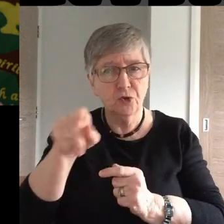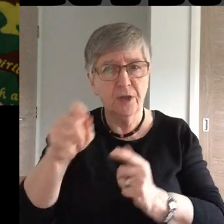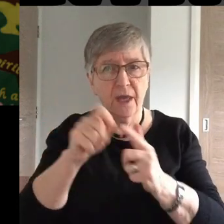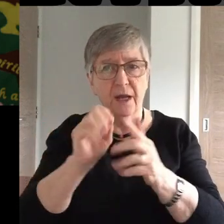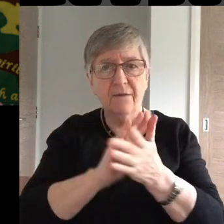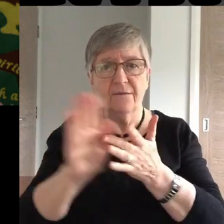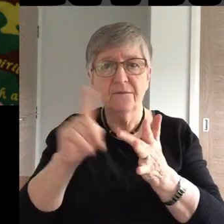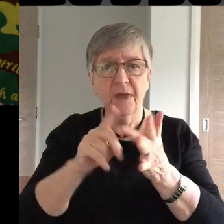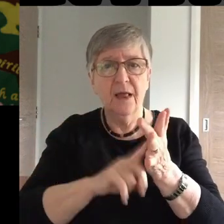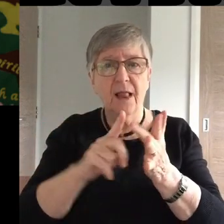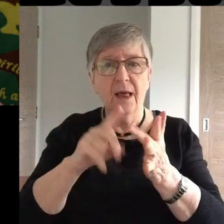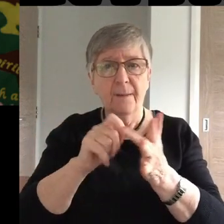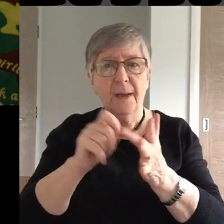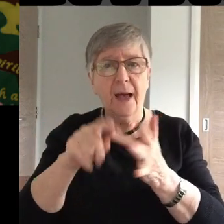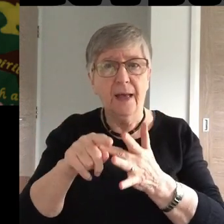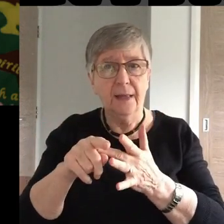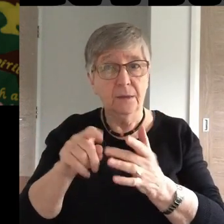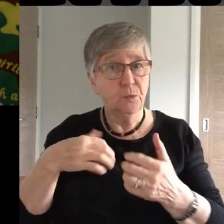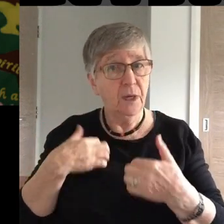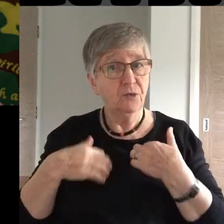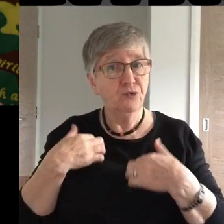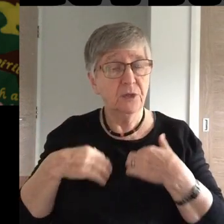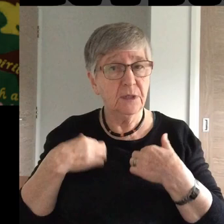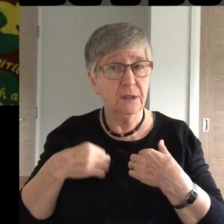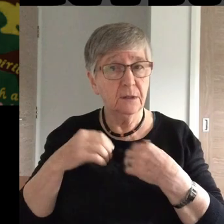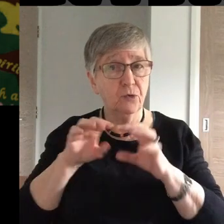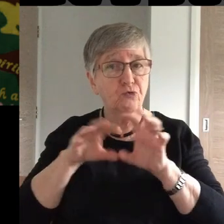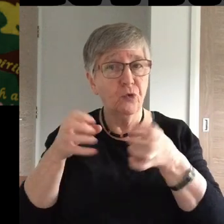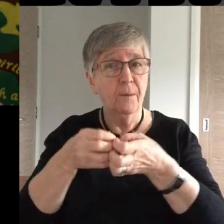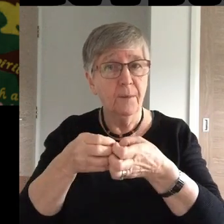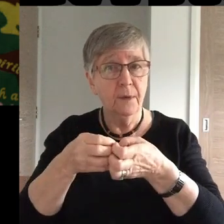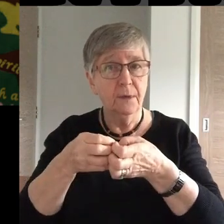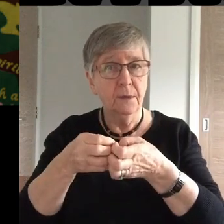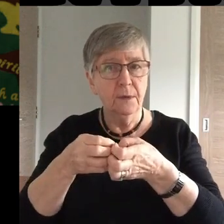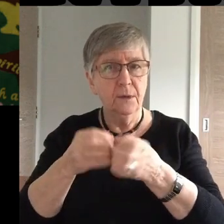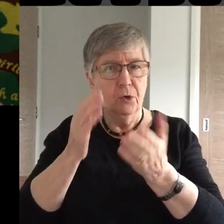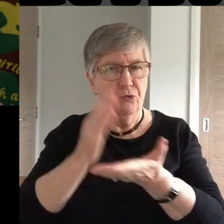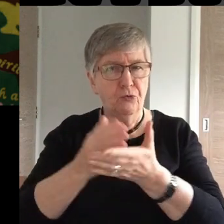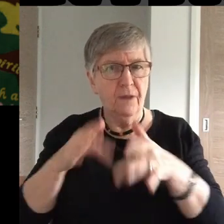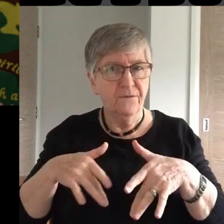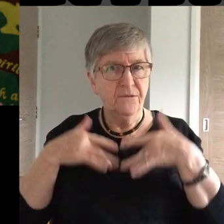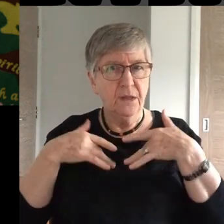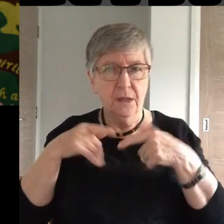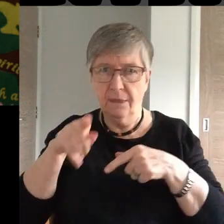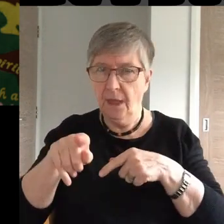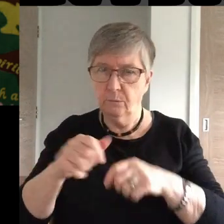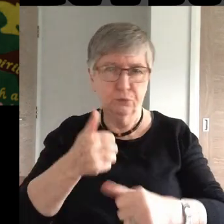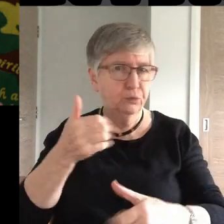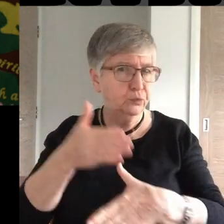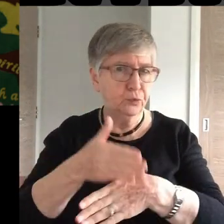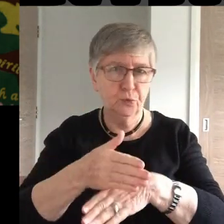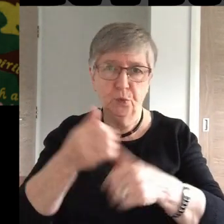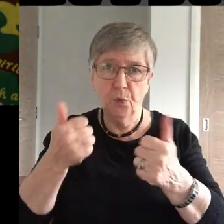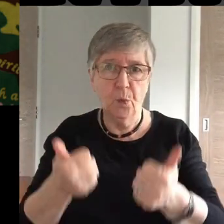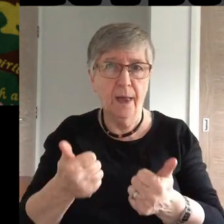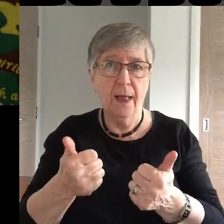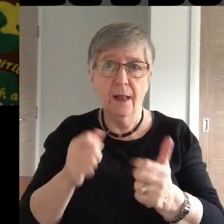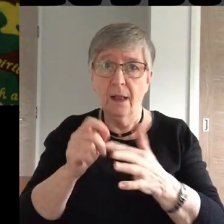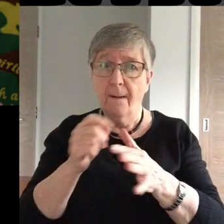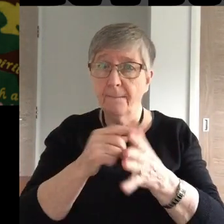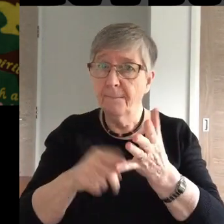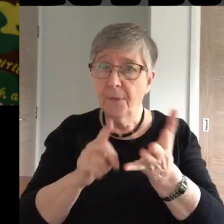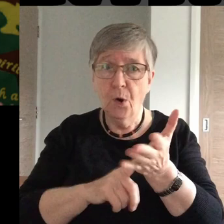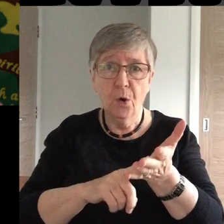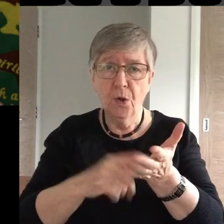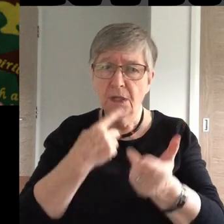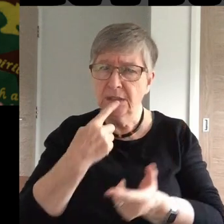a remarkable and interesting congregation. You get a real sense of how well they're doing, that Paul says